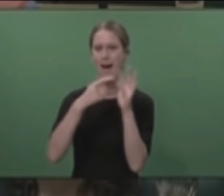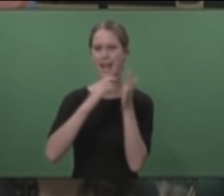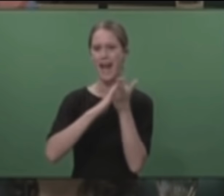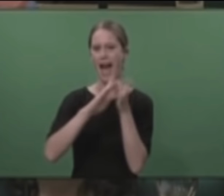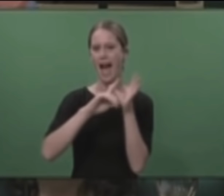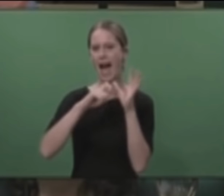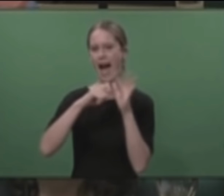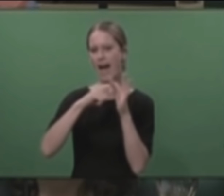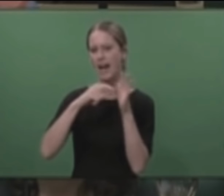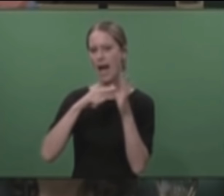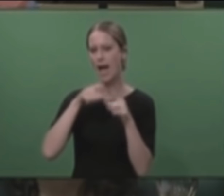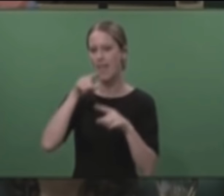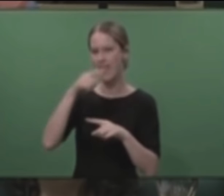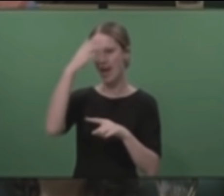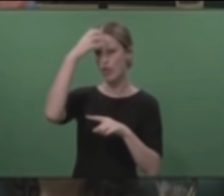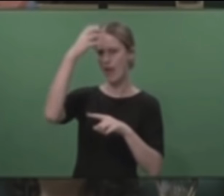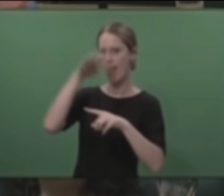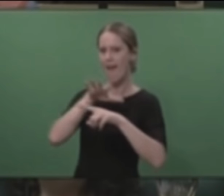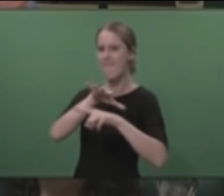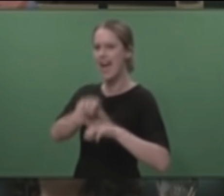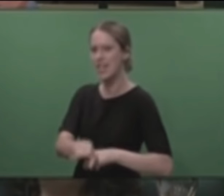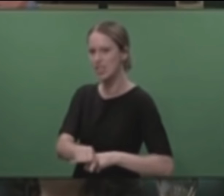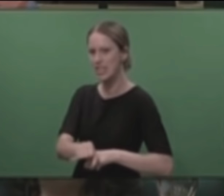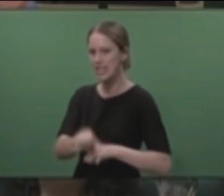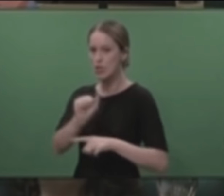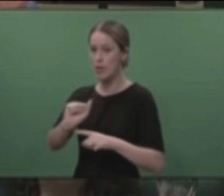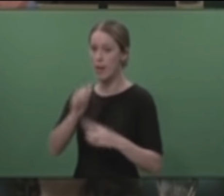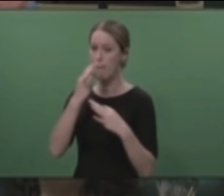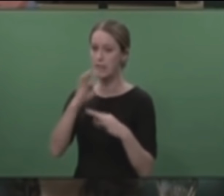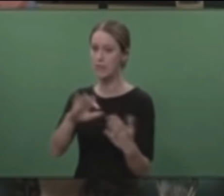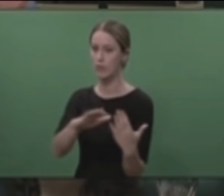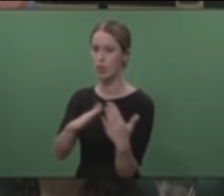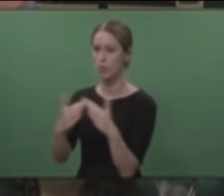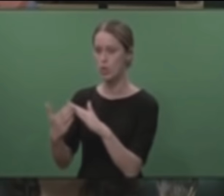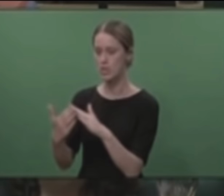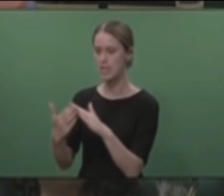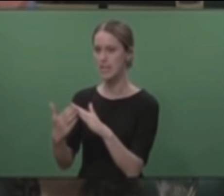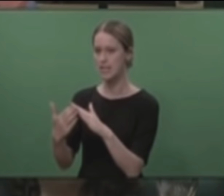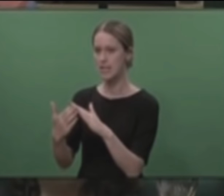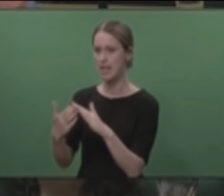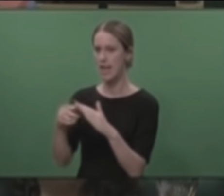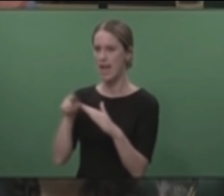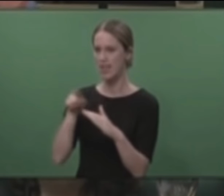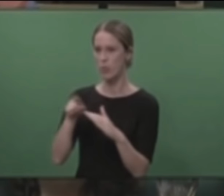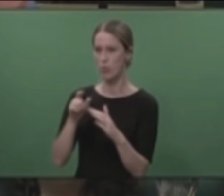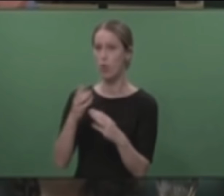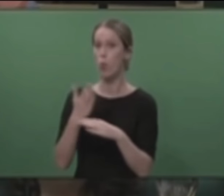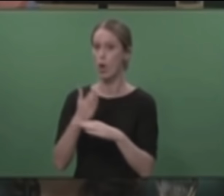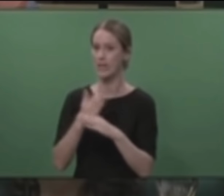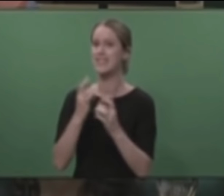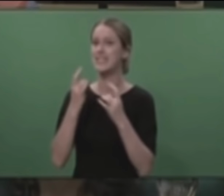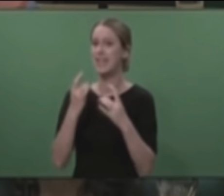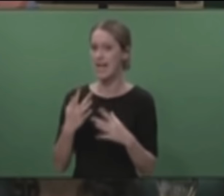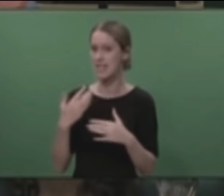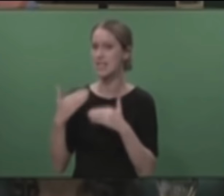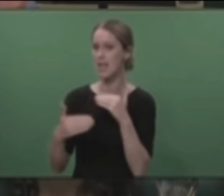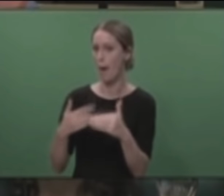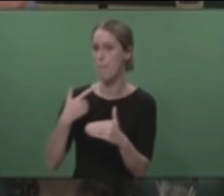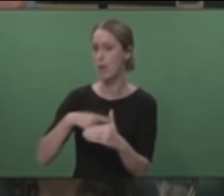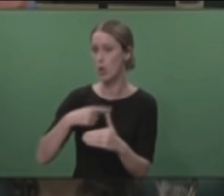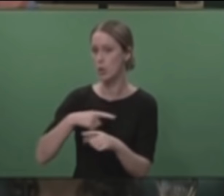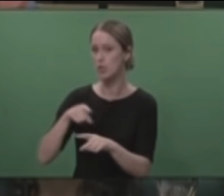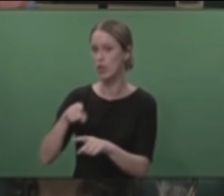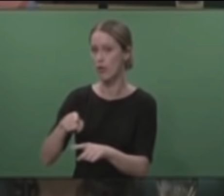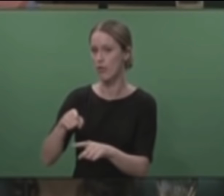violent Crown invasion into a peaceful community and the recognition work that has begun because of